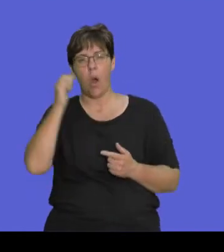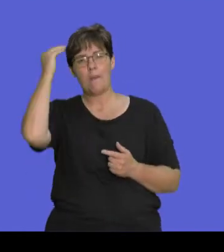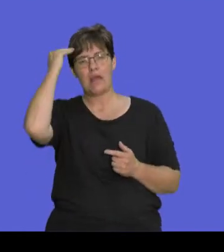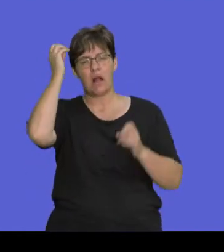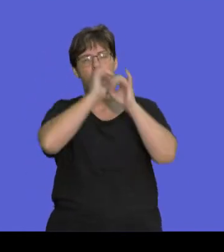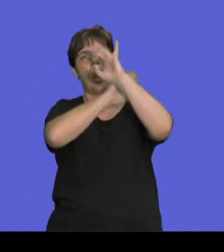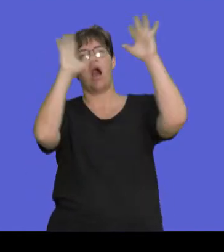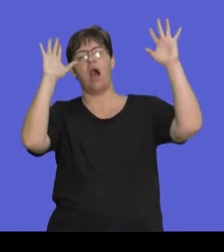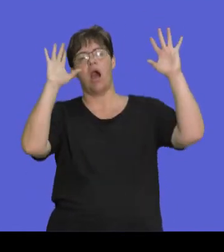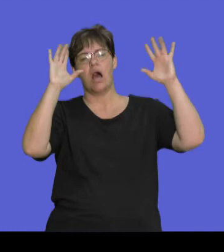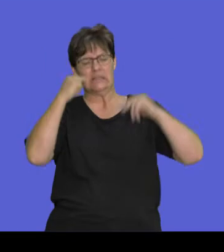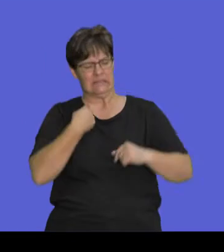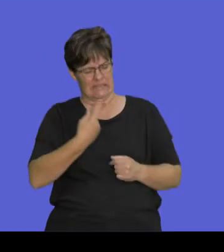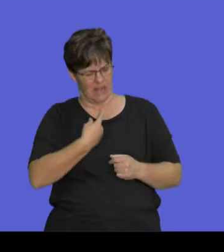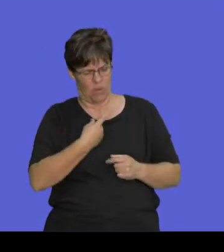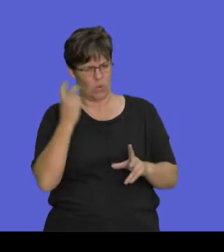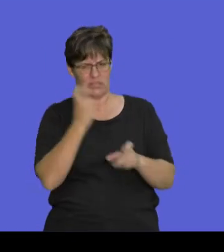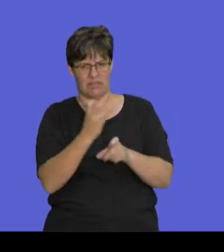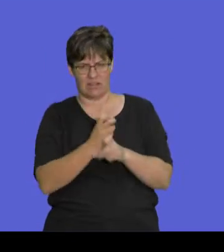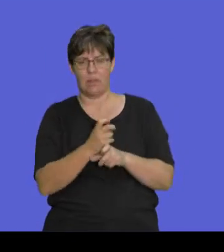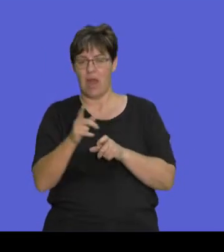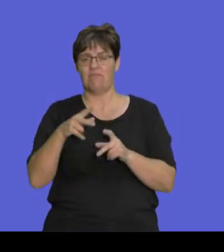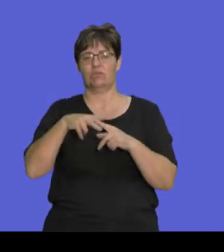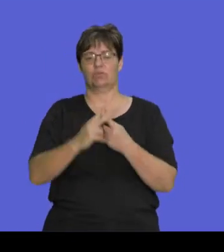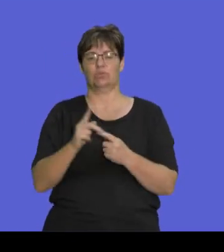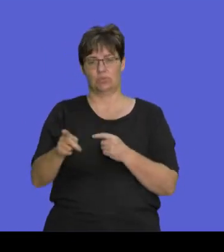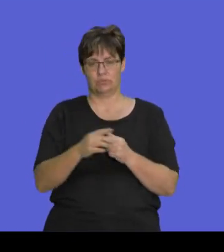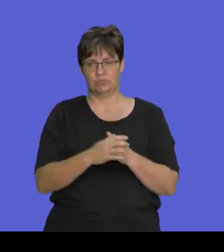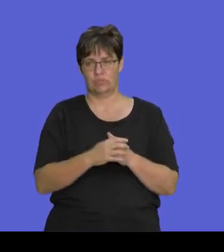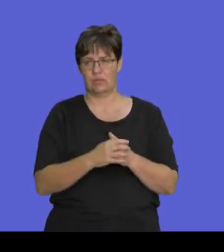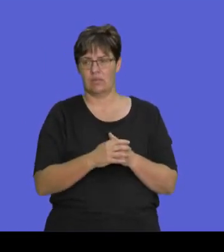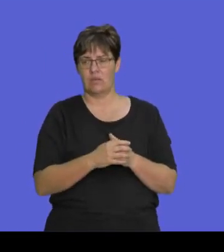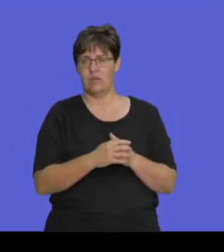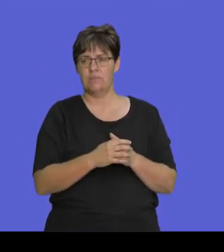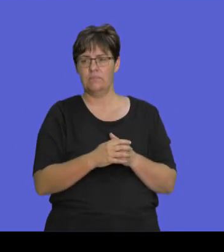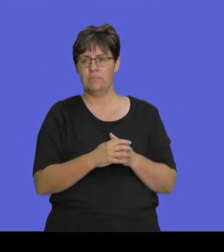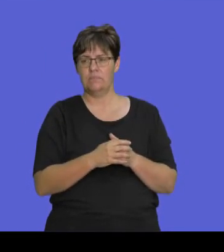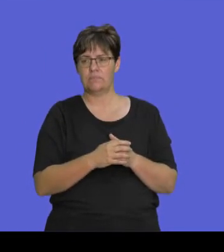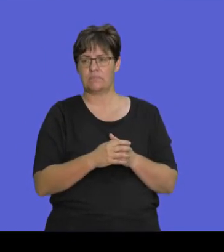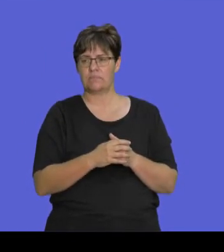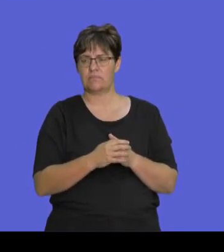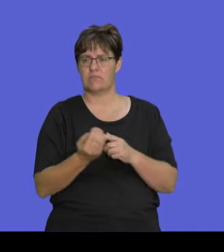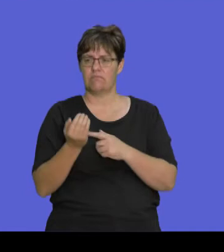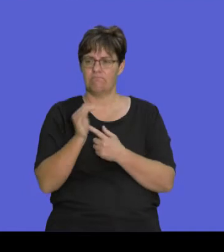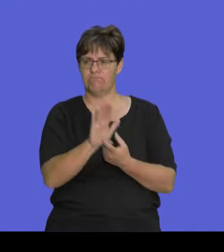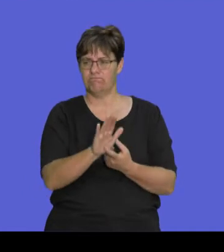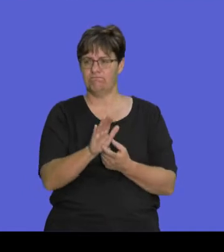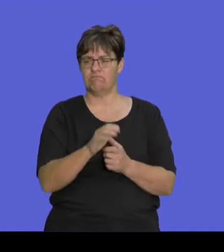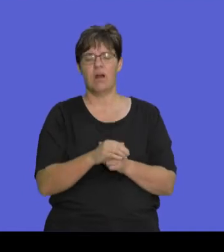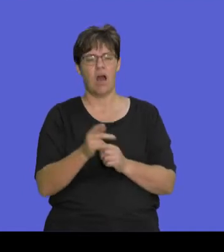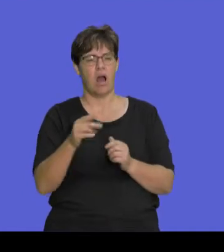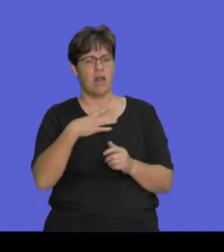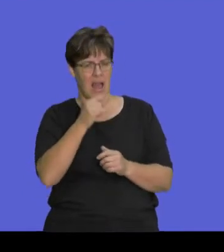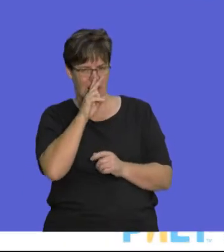create those mental pictures, it becomes difficult. But we have a tool, a resource here, as a simulation in the form of a